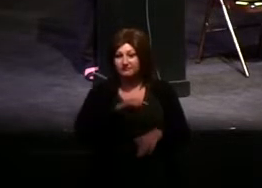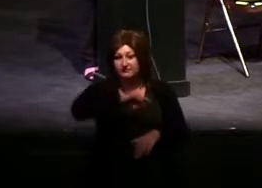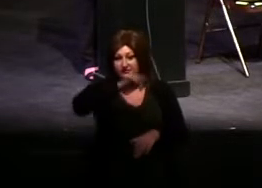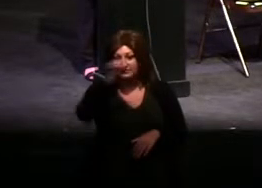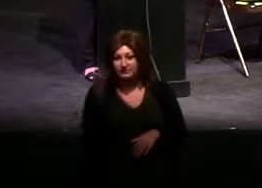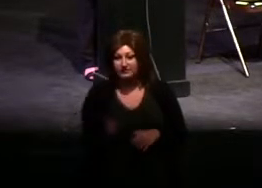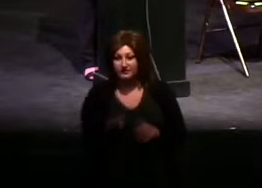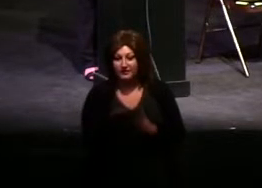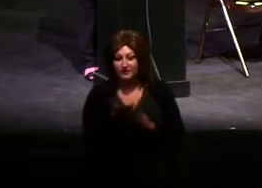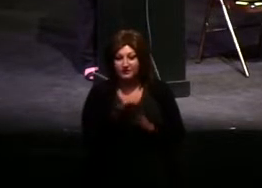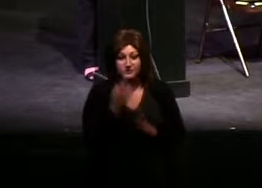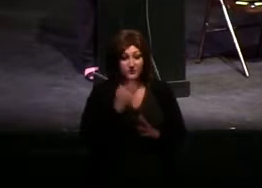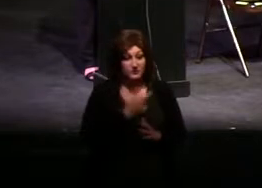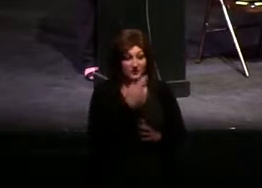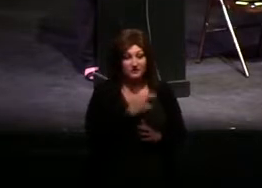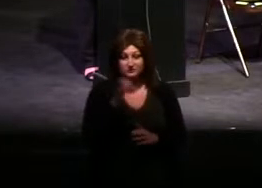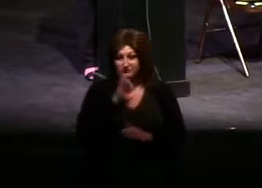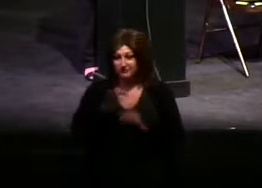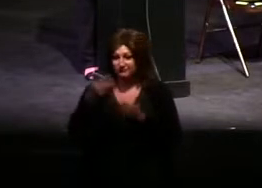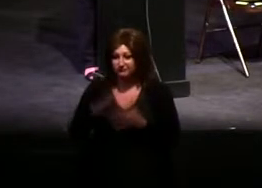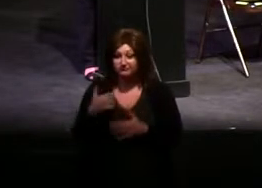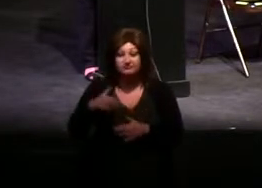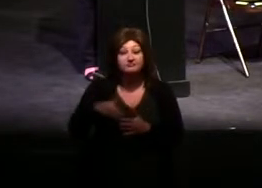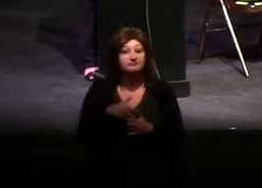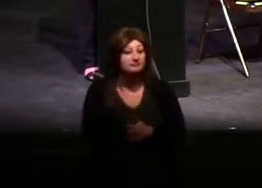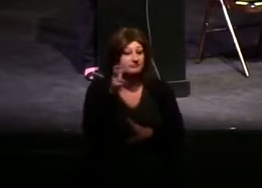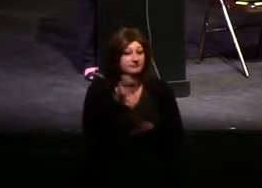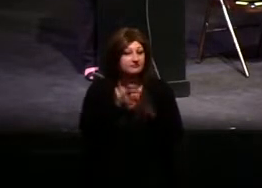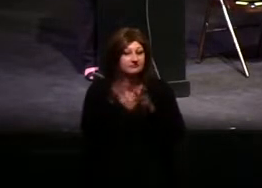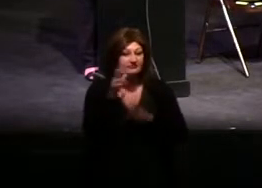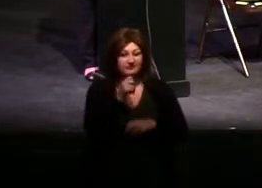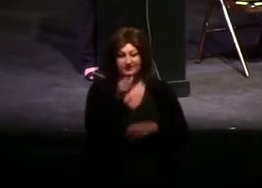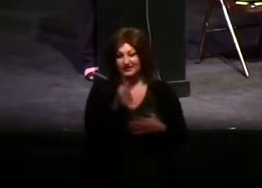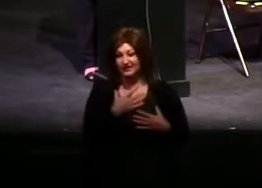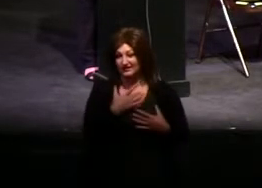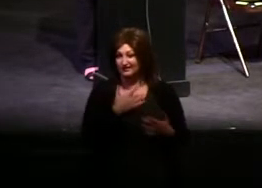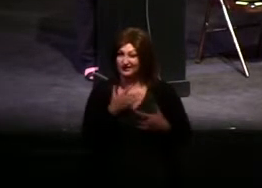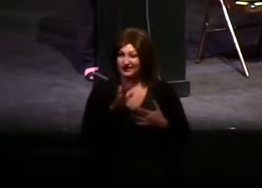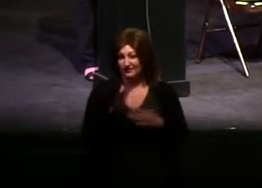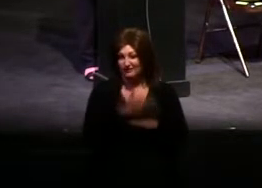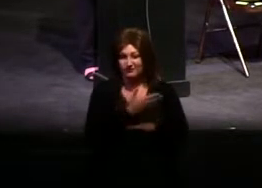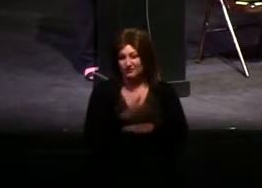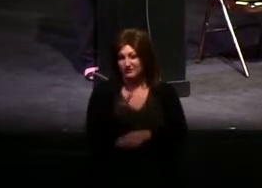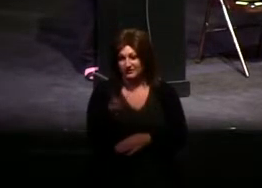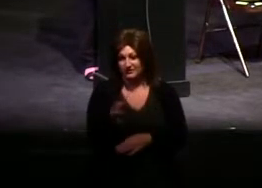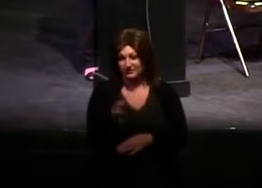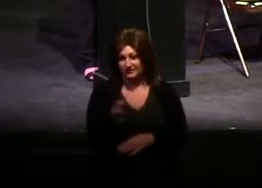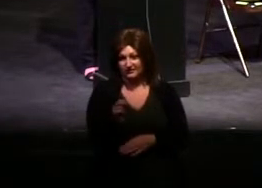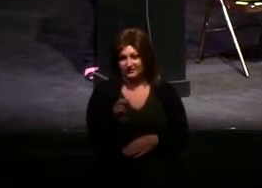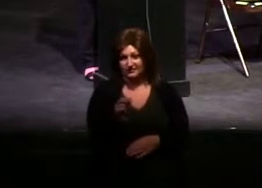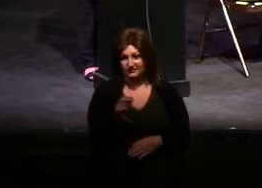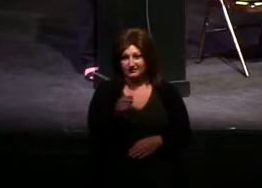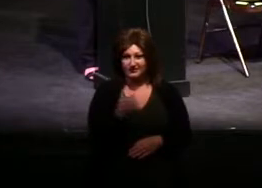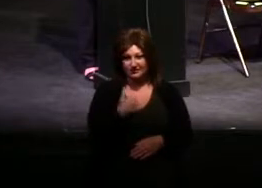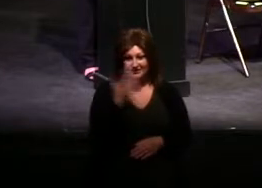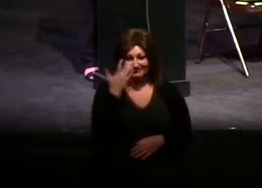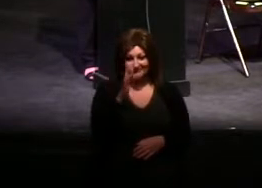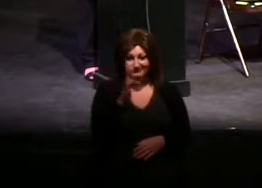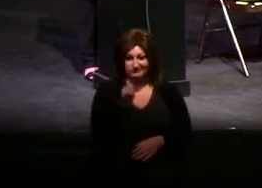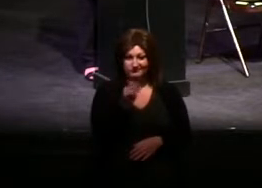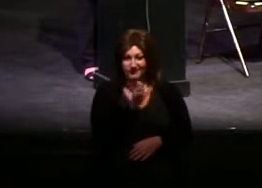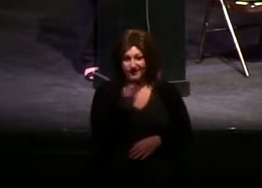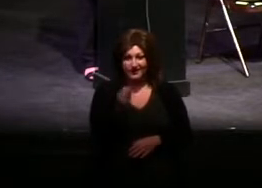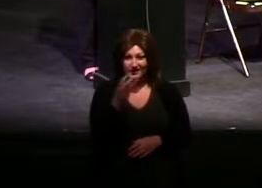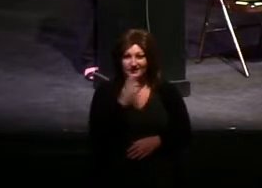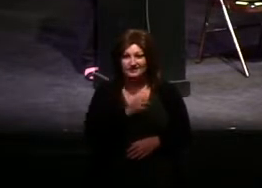and lounge and listen. Not that I'm into their music. I'm a smart-ass 16-year-old, and I